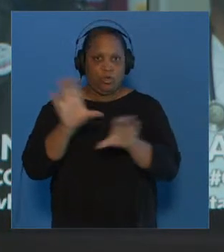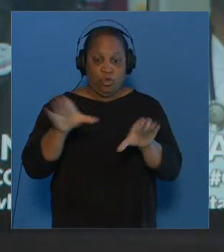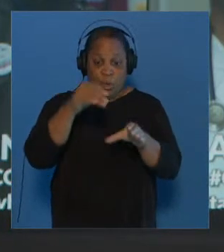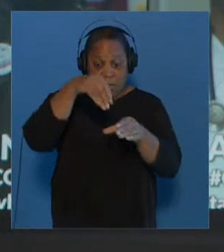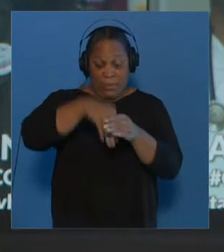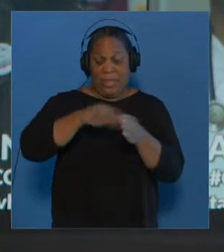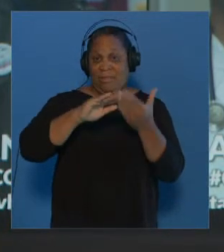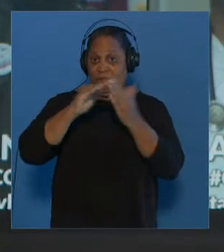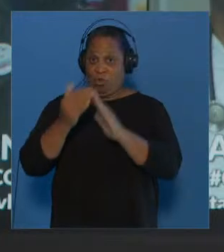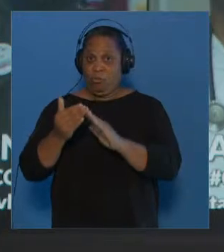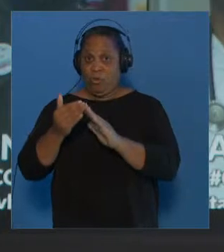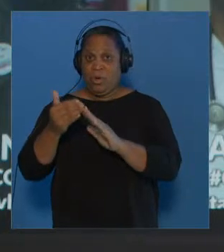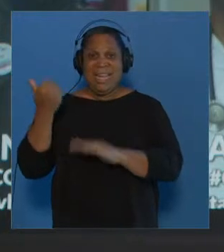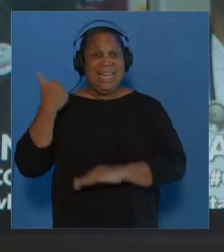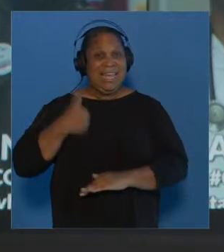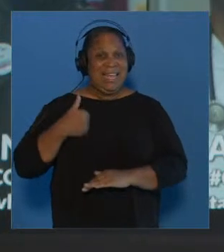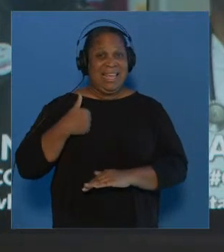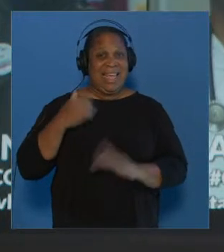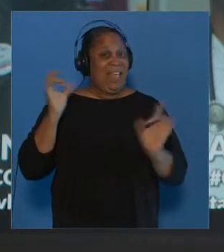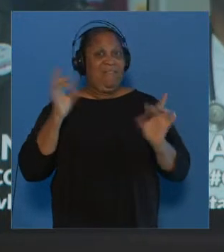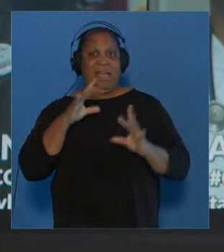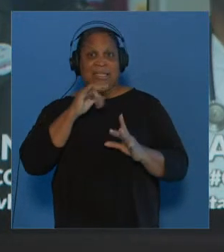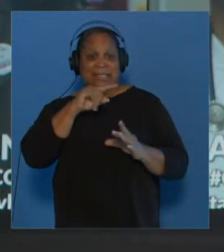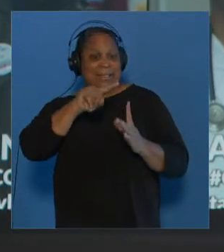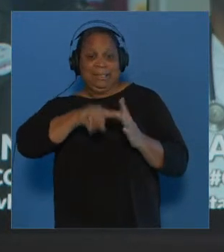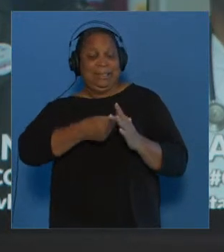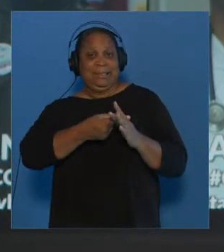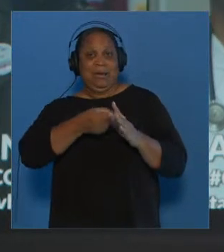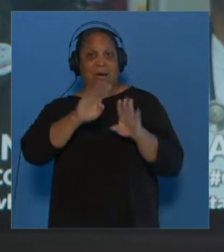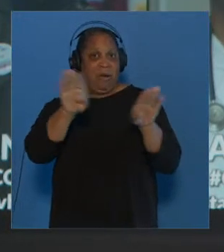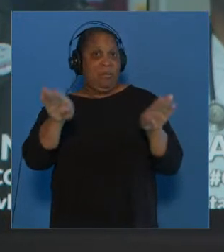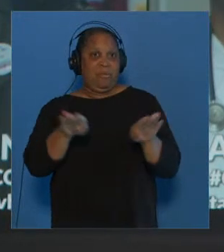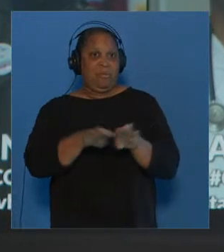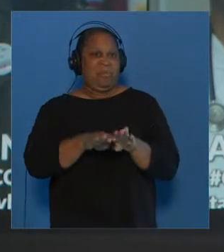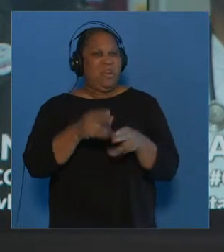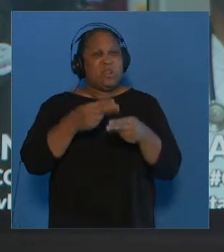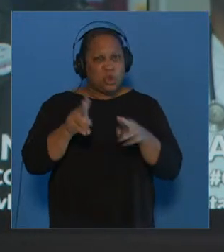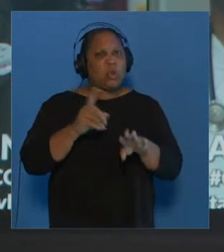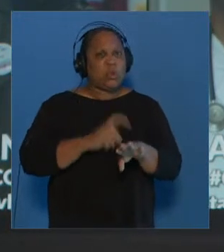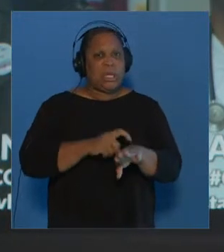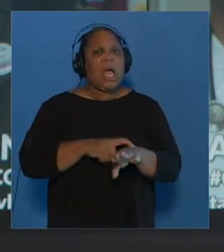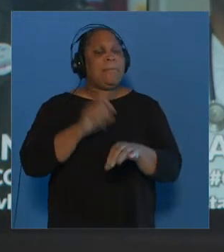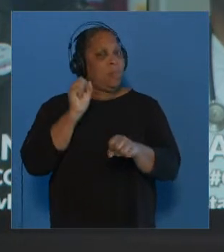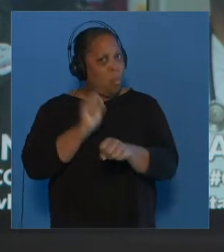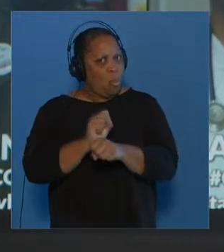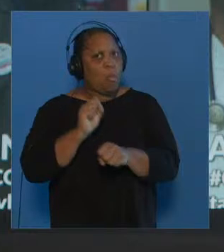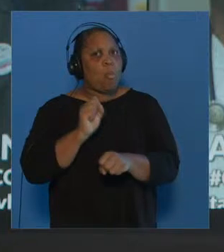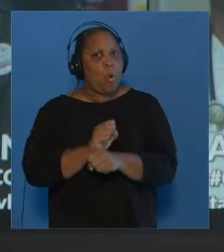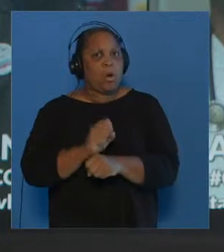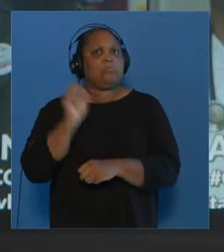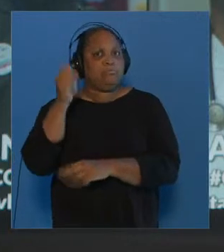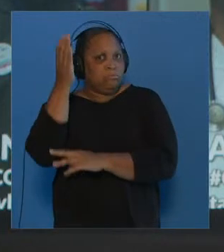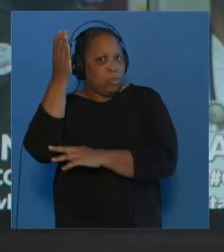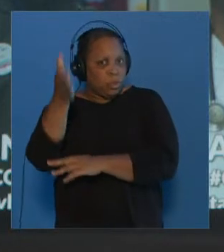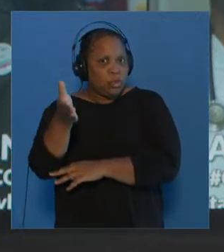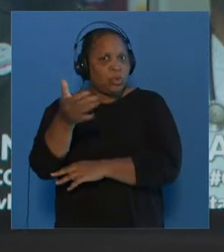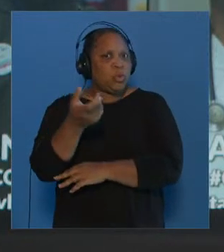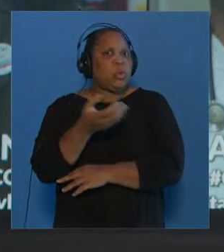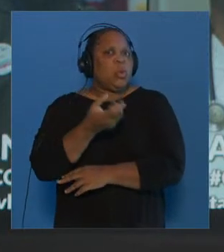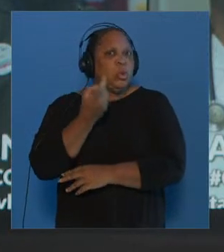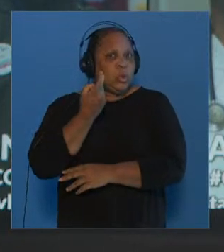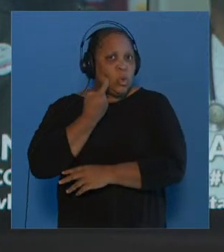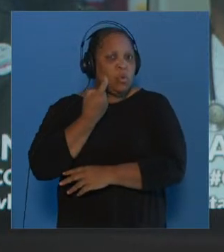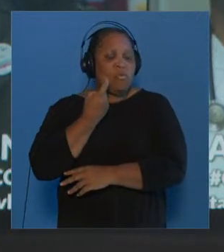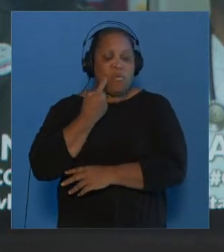fact is that gang violence did not start in Bermuda in a very short time, and the work of which we're going to do insofar that the government